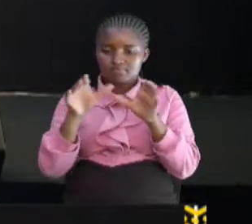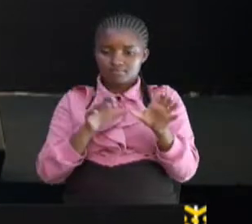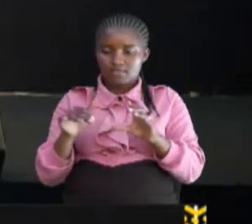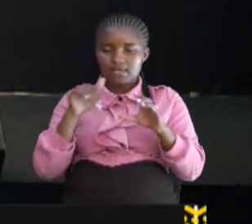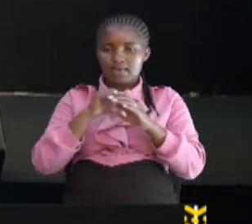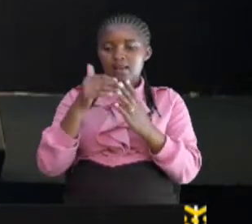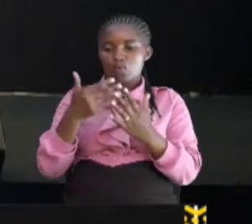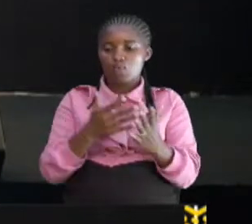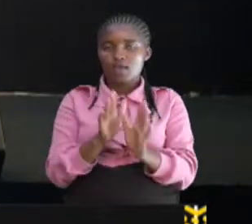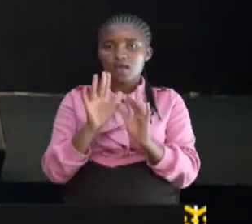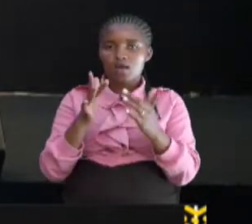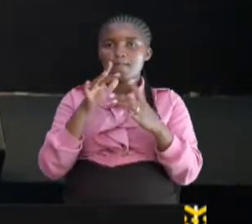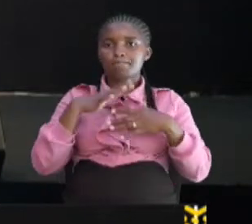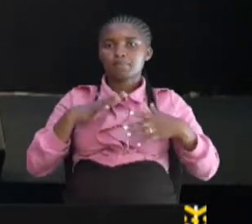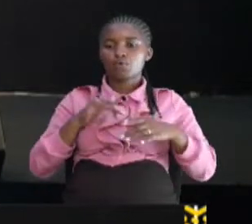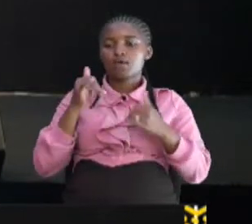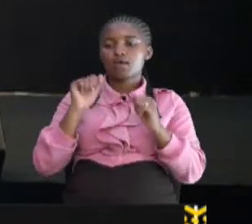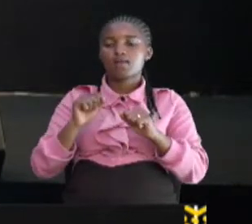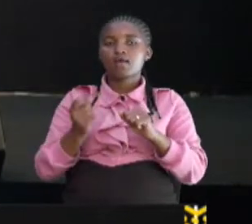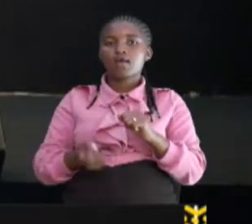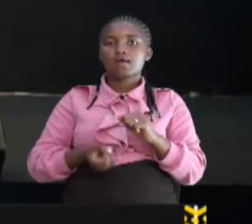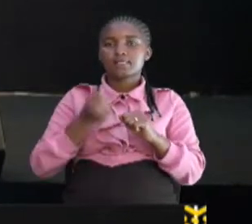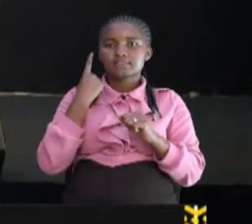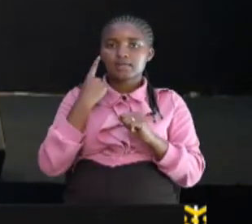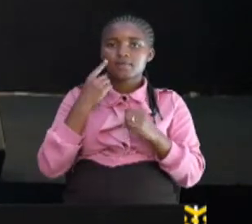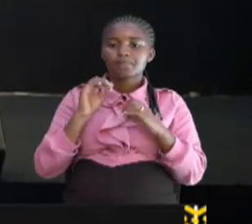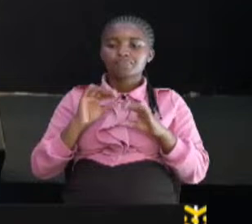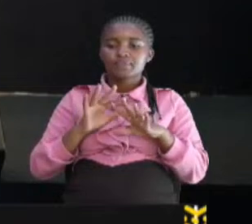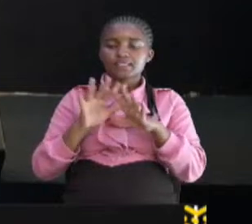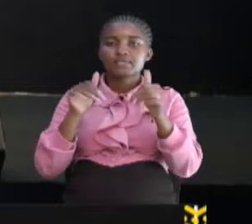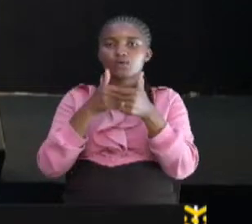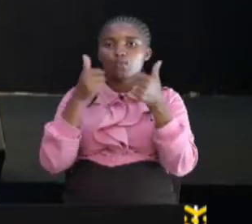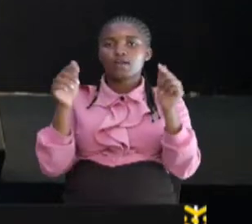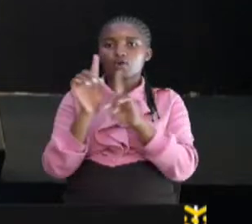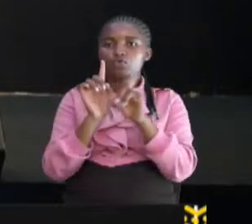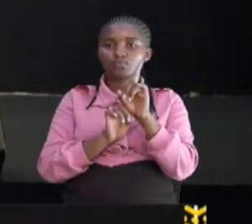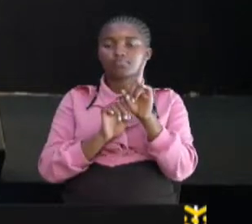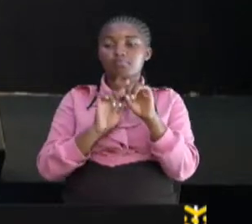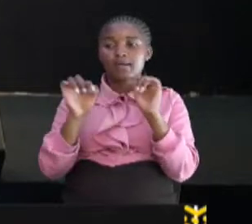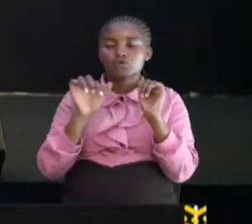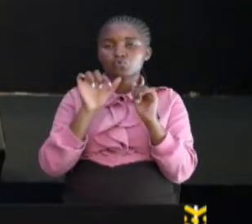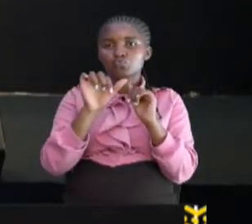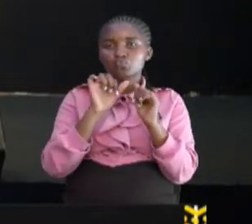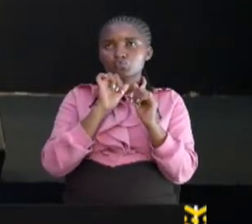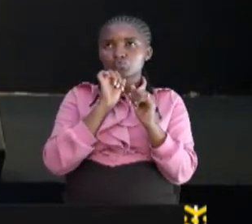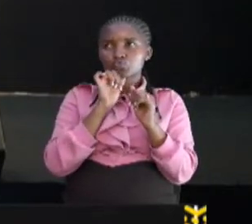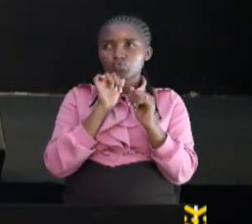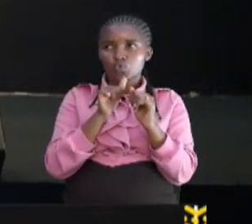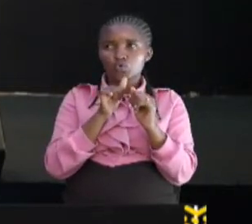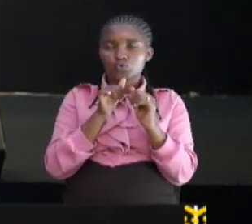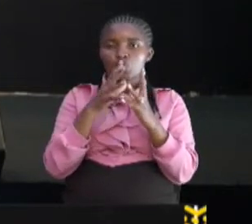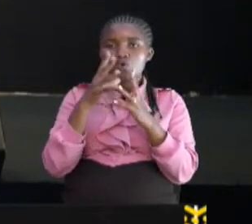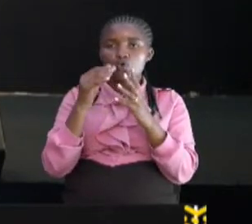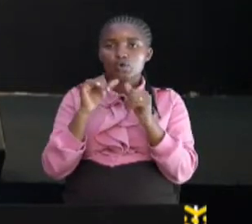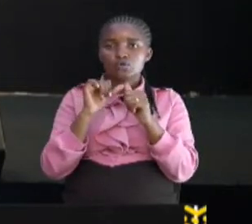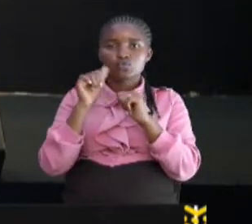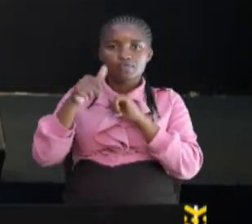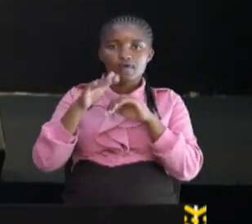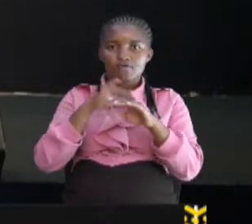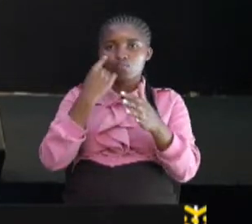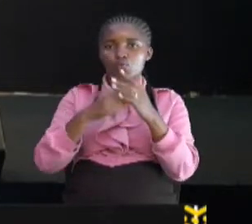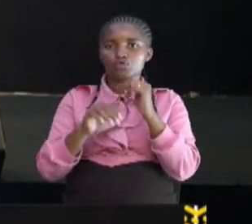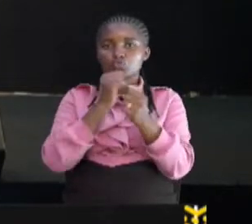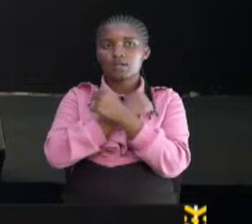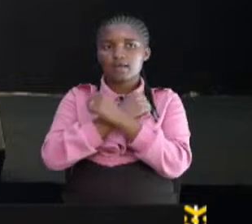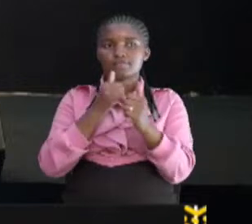that people in your niche can now understand the trend and still you're not sauntering away or sauntering too far from what you like